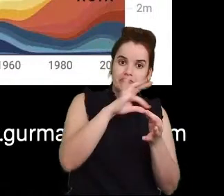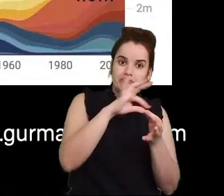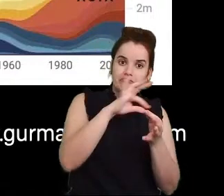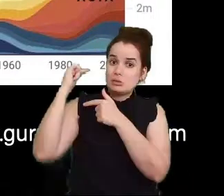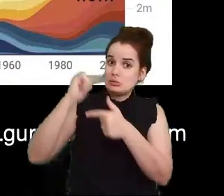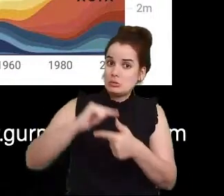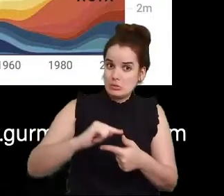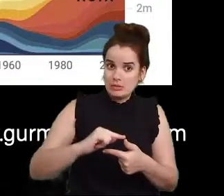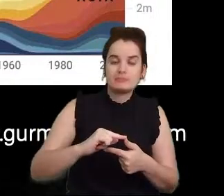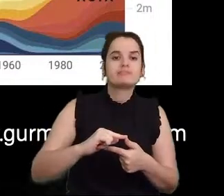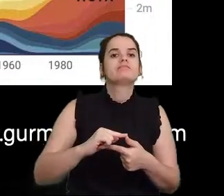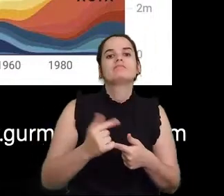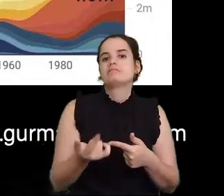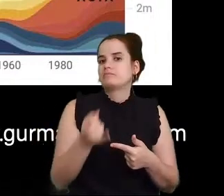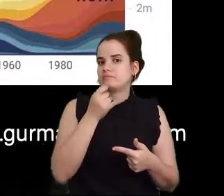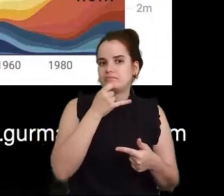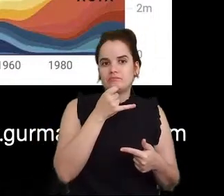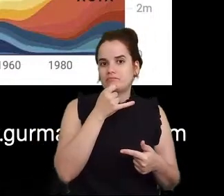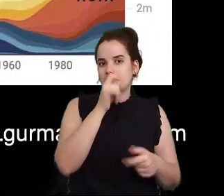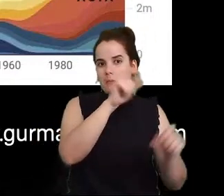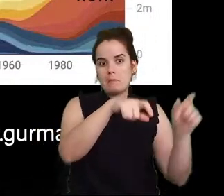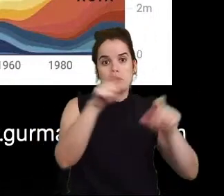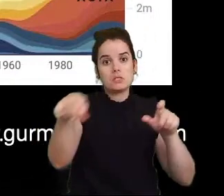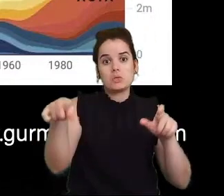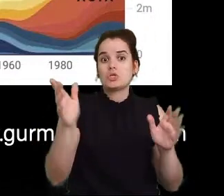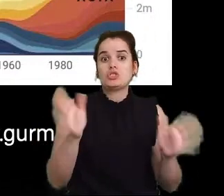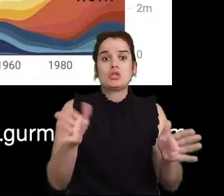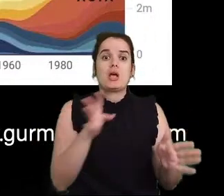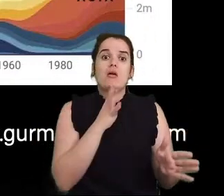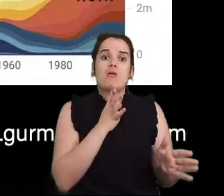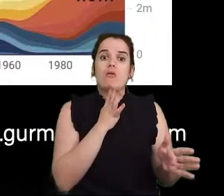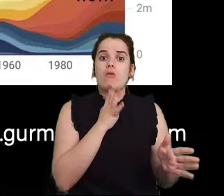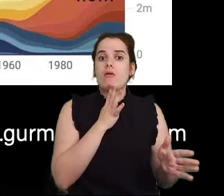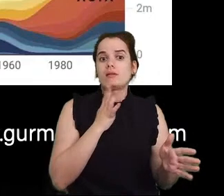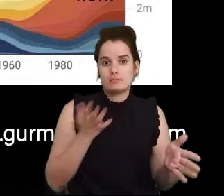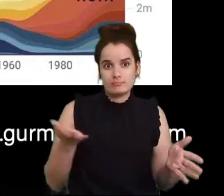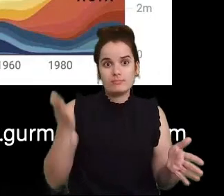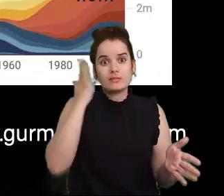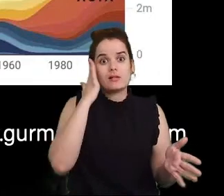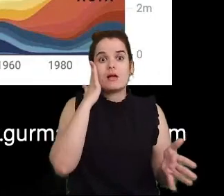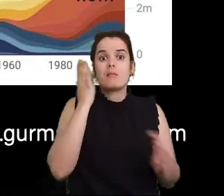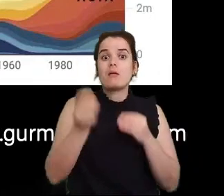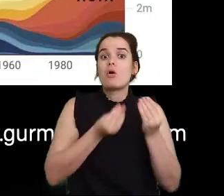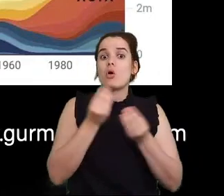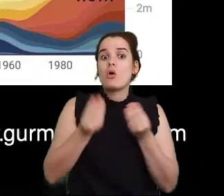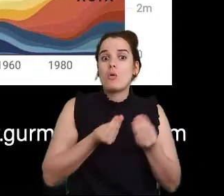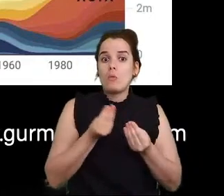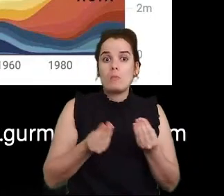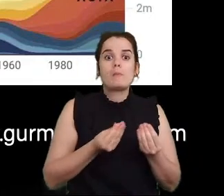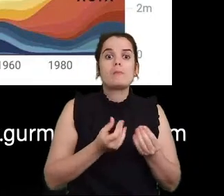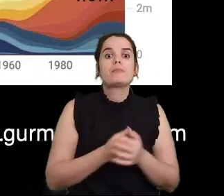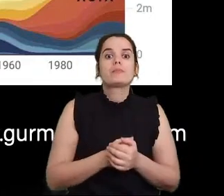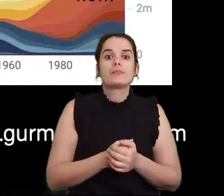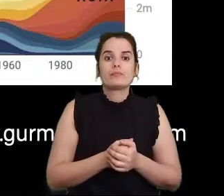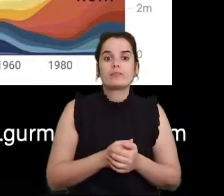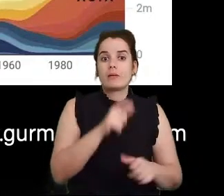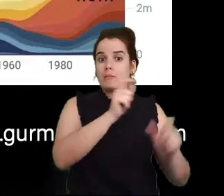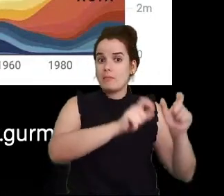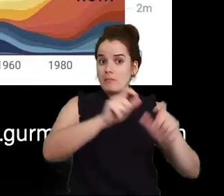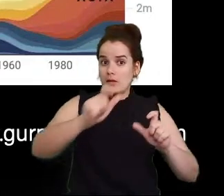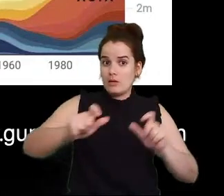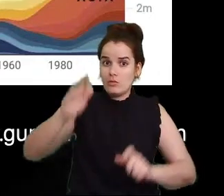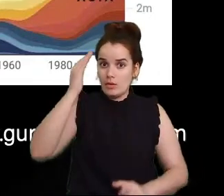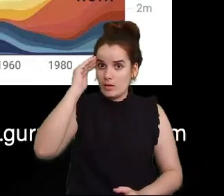with, which means the threshold for people to understanding it is low. It will